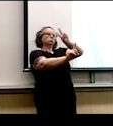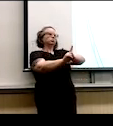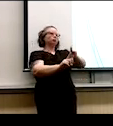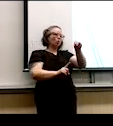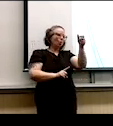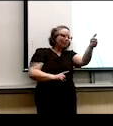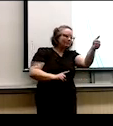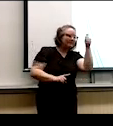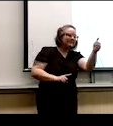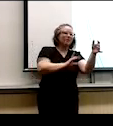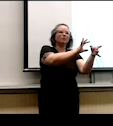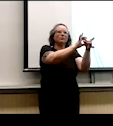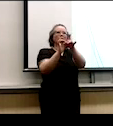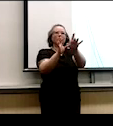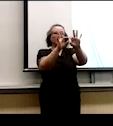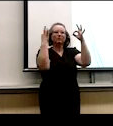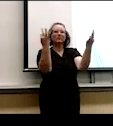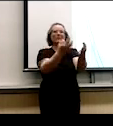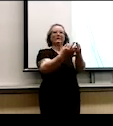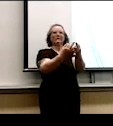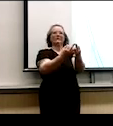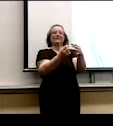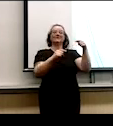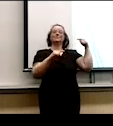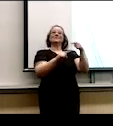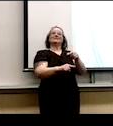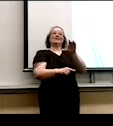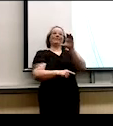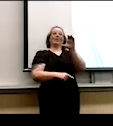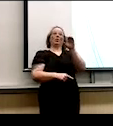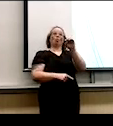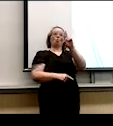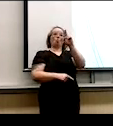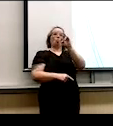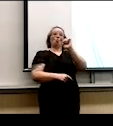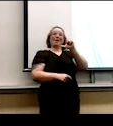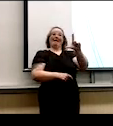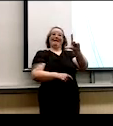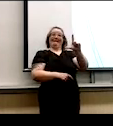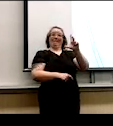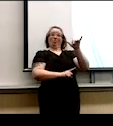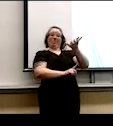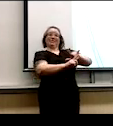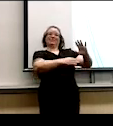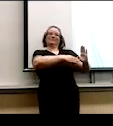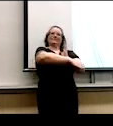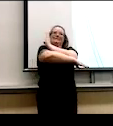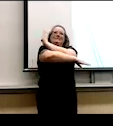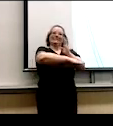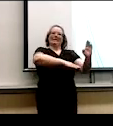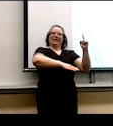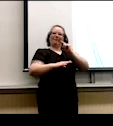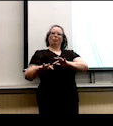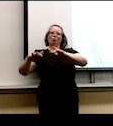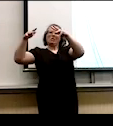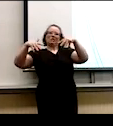depressive symptoms. I really like the Cornell scale for depression and dementia because it also gets at some of the,